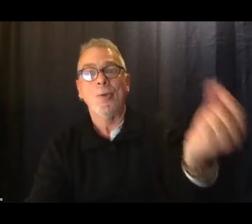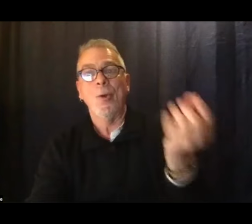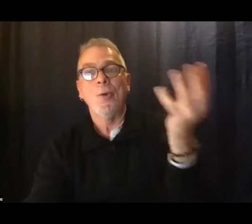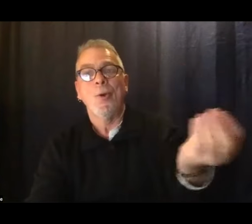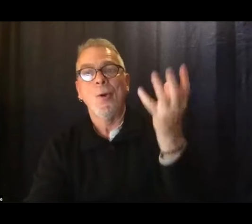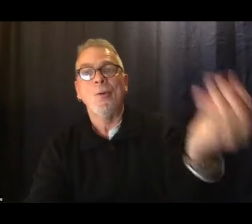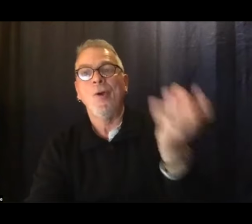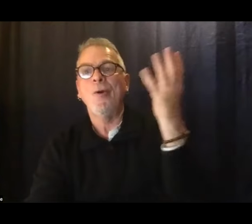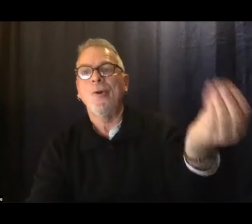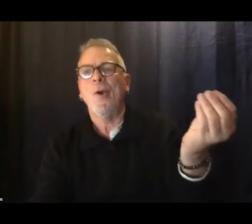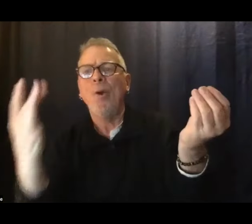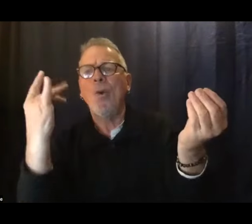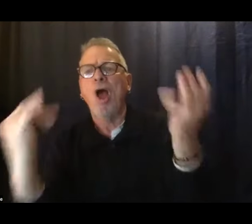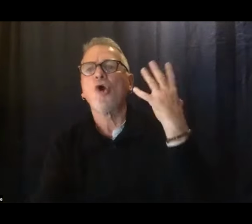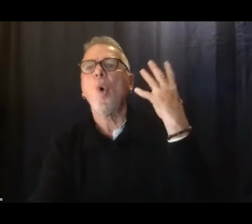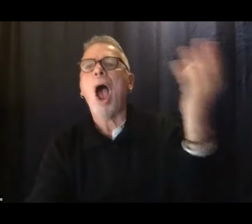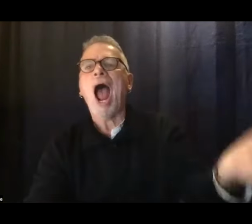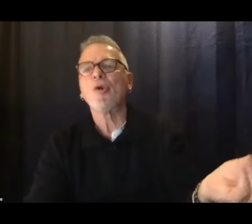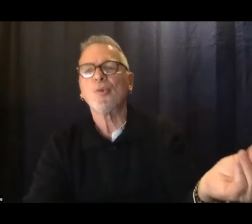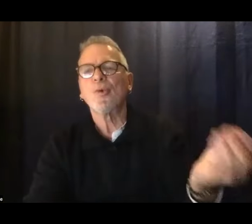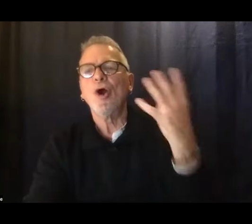So the handshake changes, right?